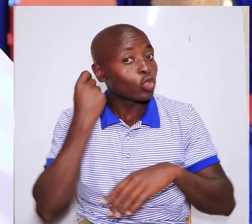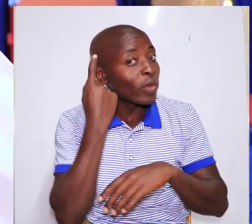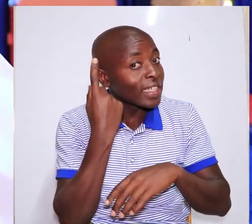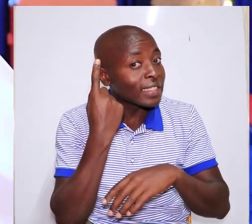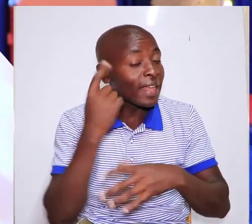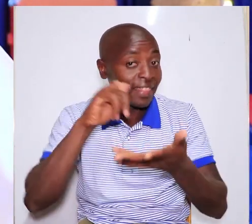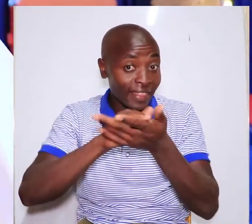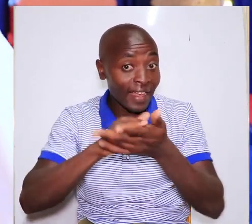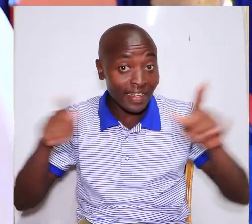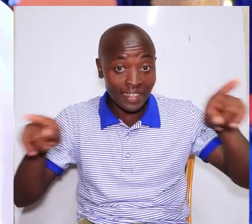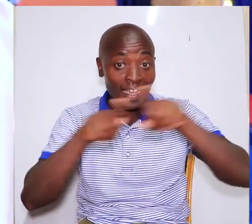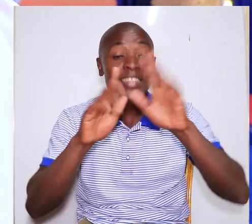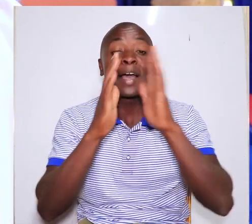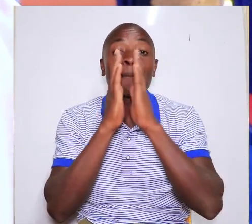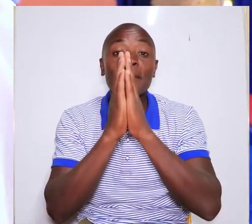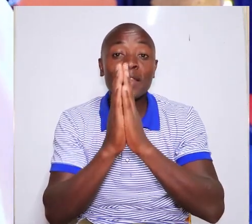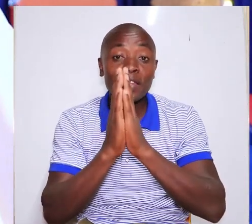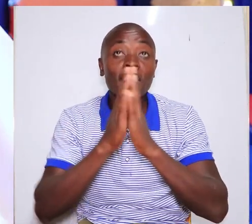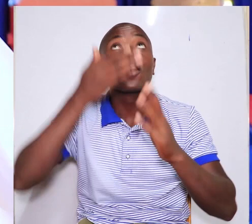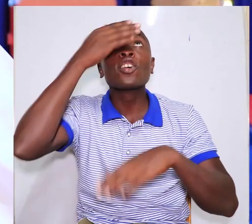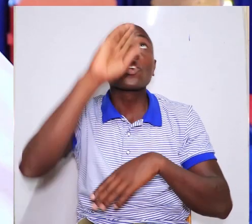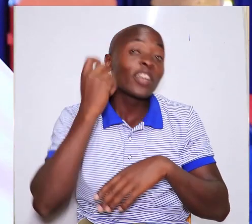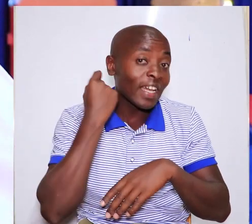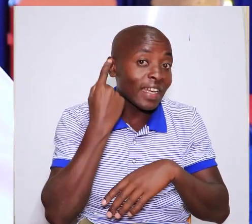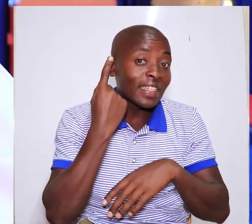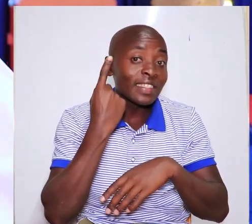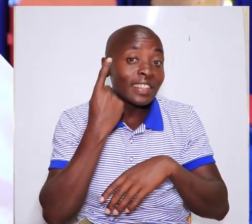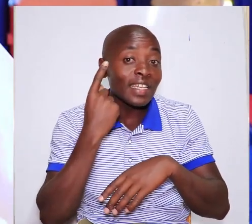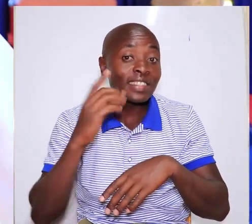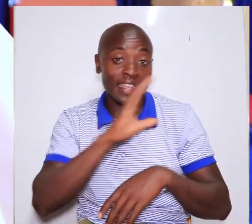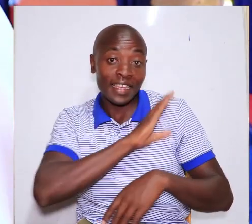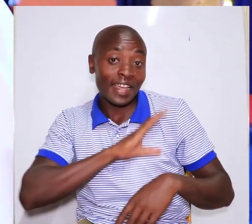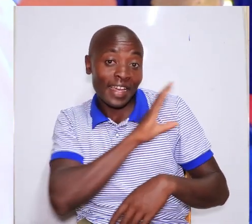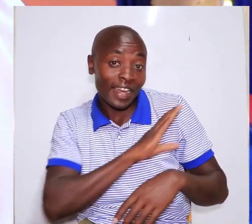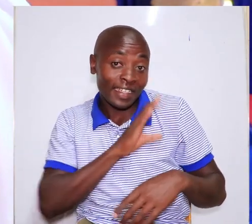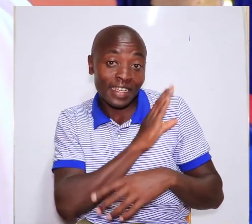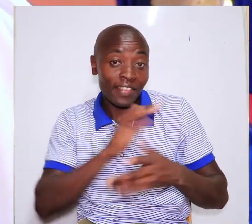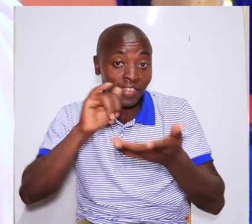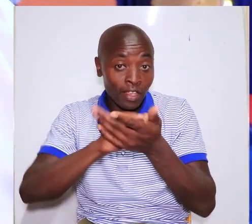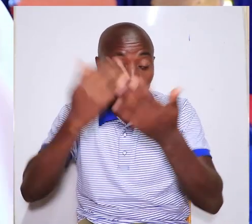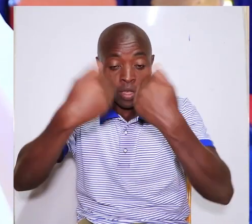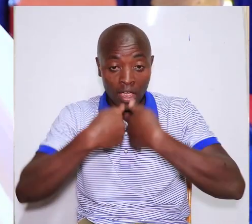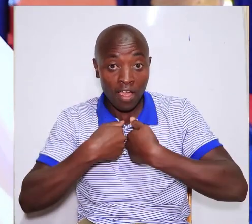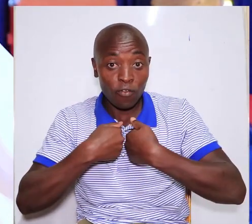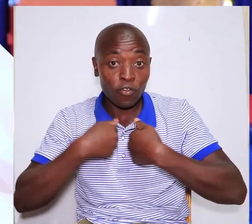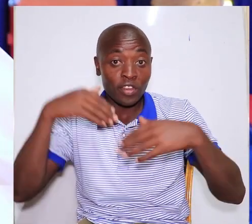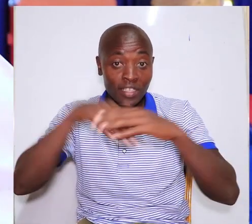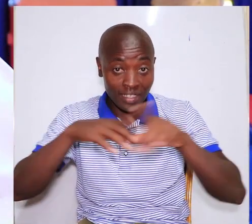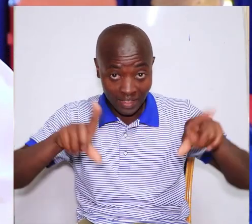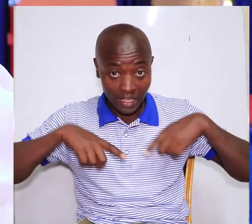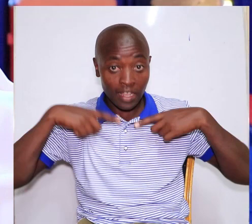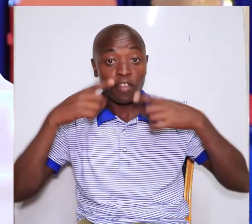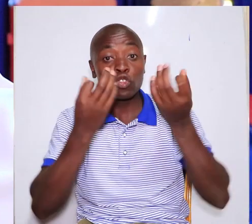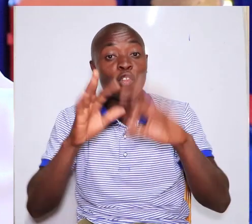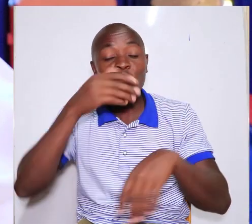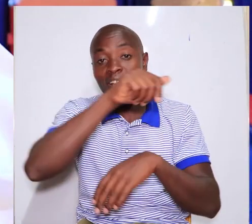understand that as an intercessor, God understands the character that we are dealing with in the lives of